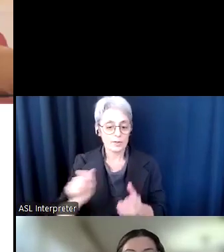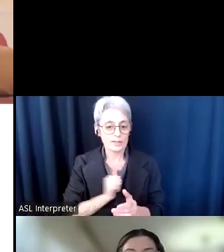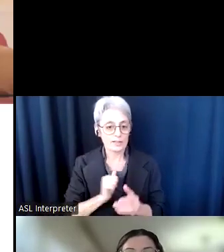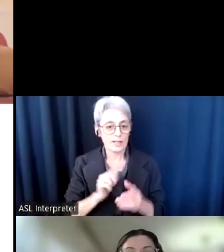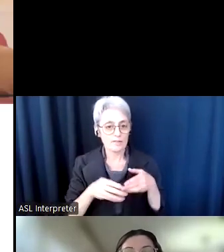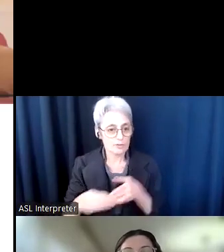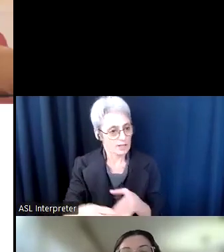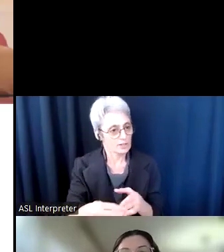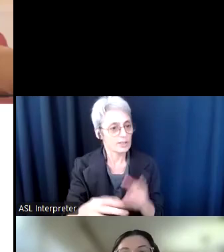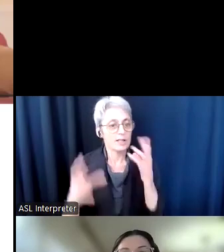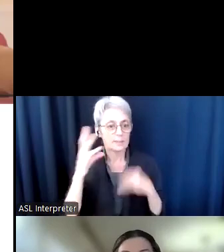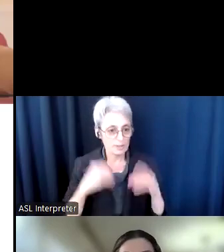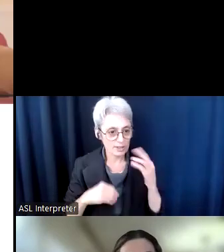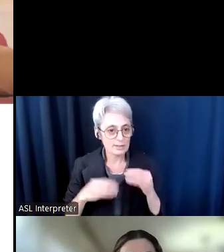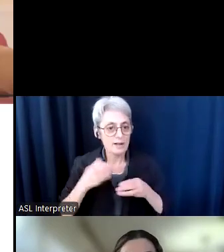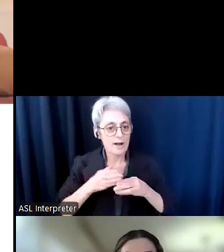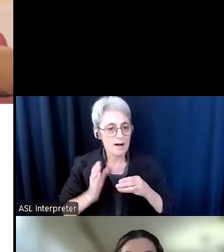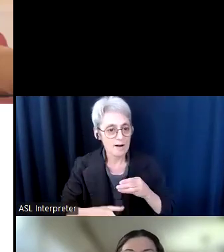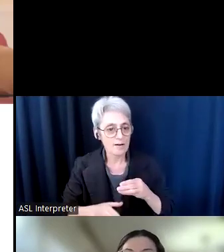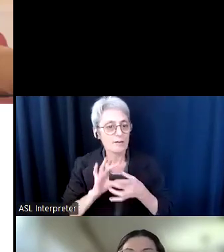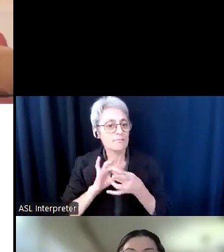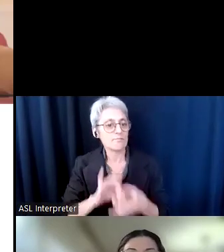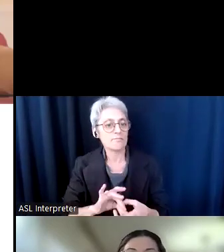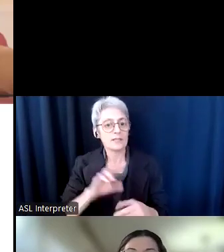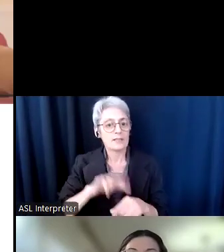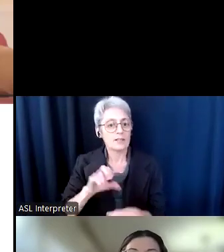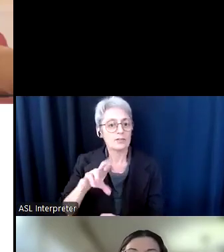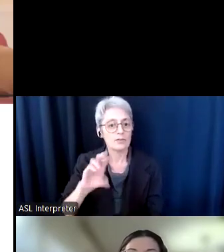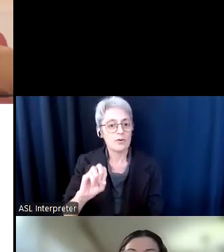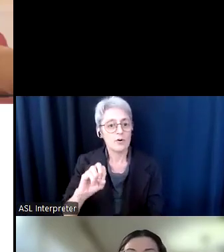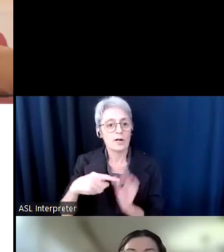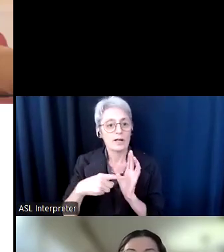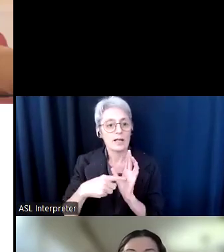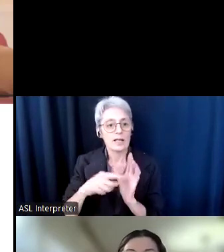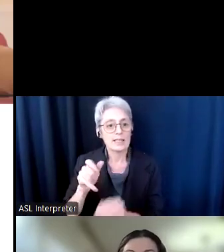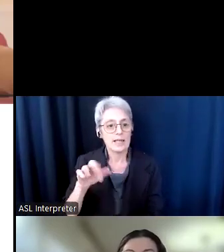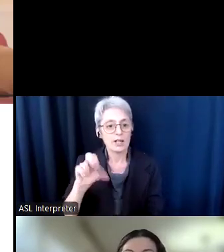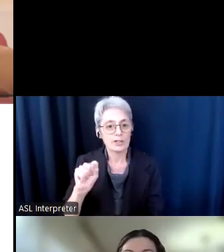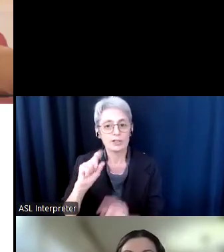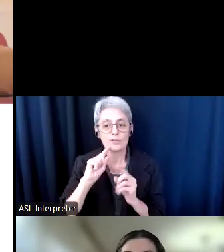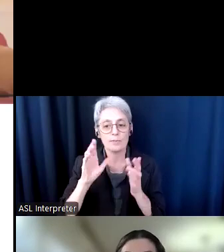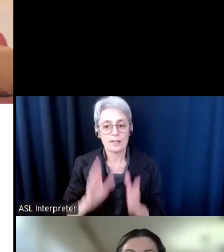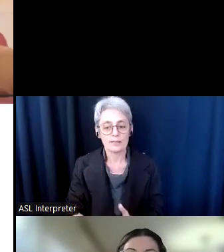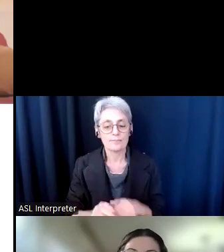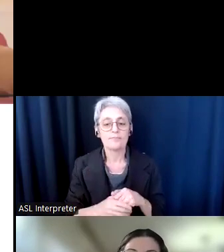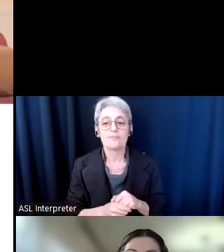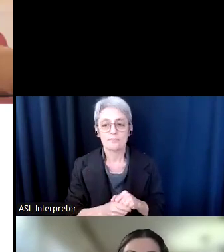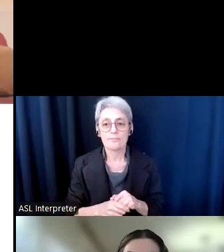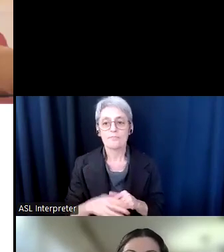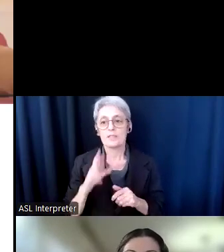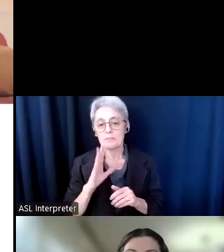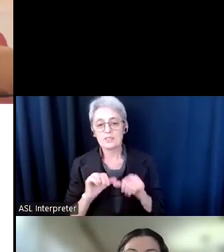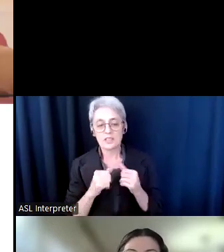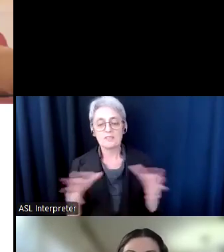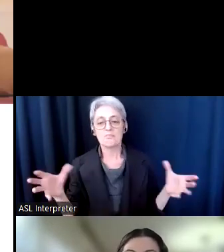Outcomes Among National Core Indicator Respondents. This is a joint effort of several speakers and associations. My name is Rosa Plasencia and I